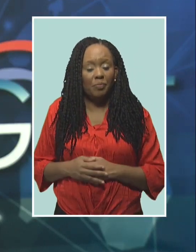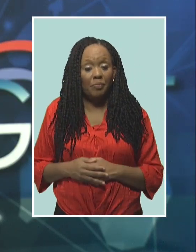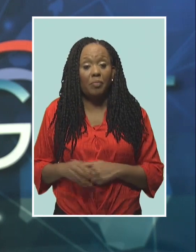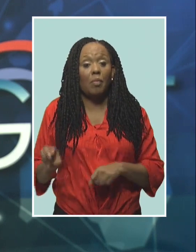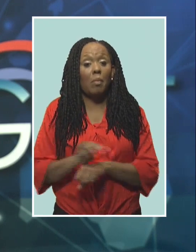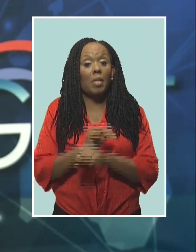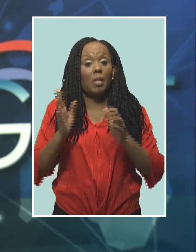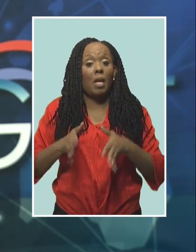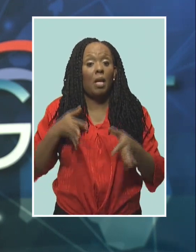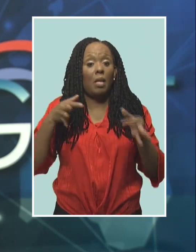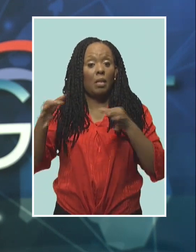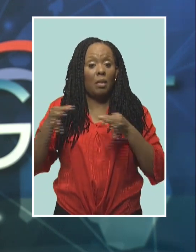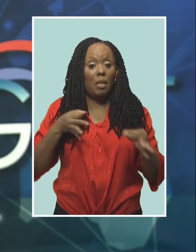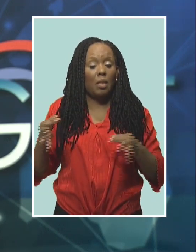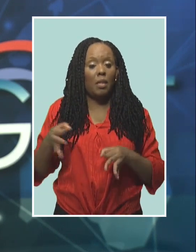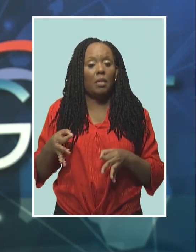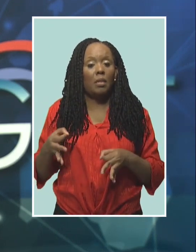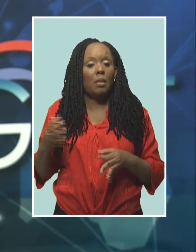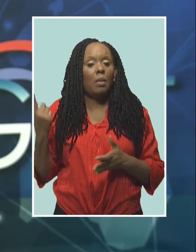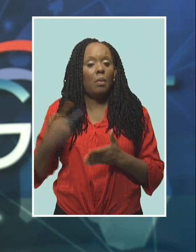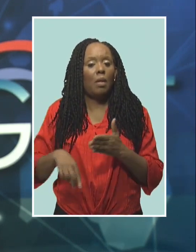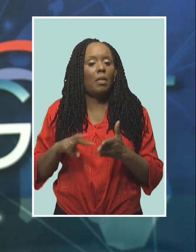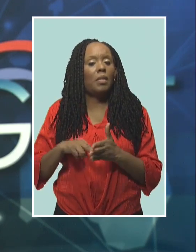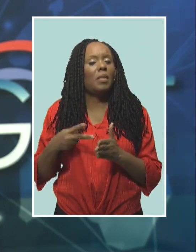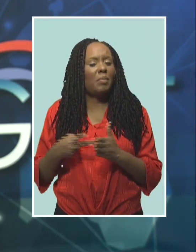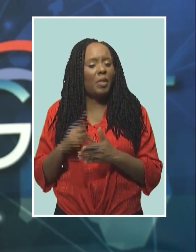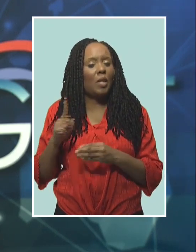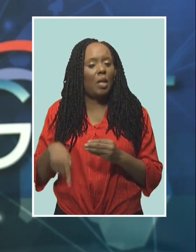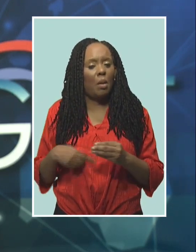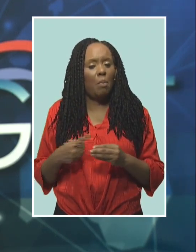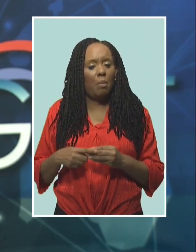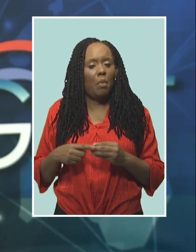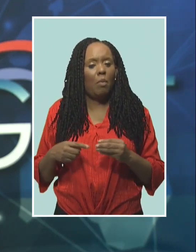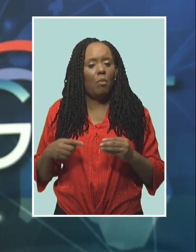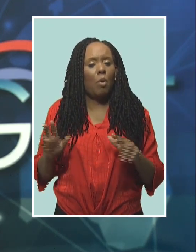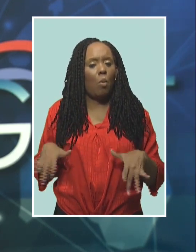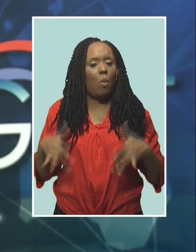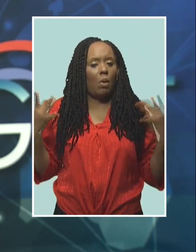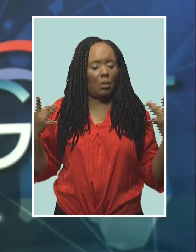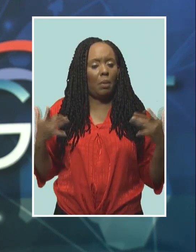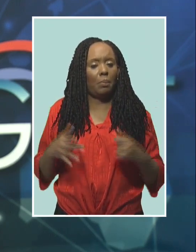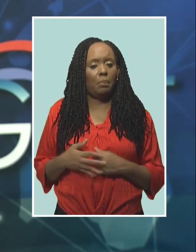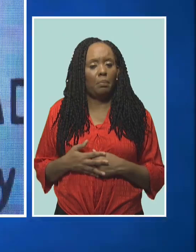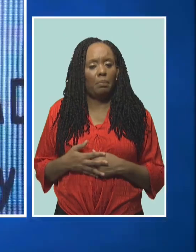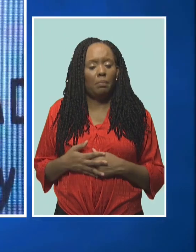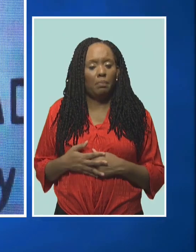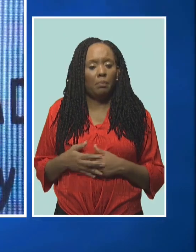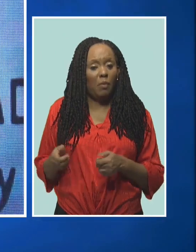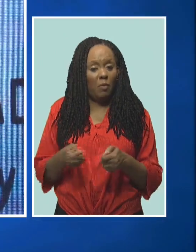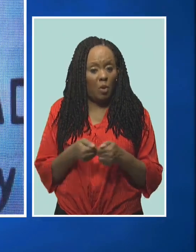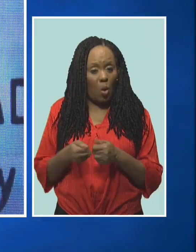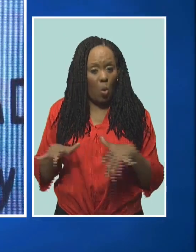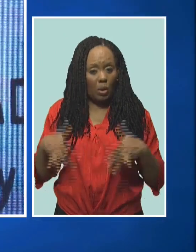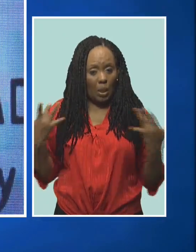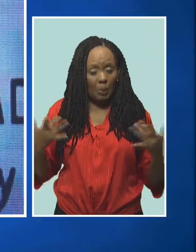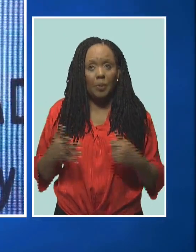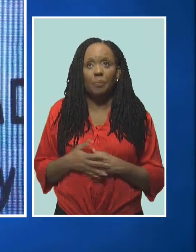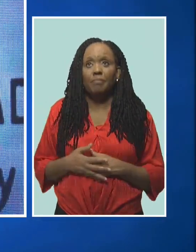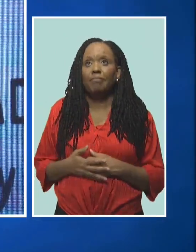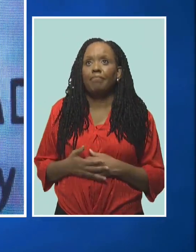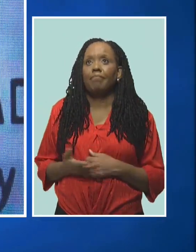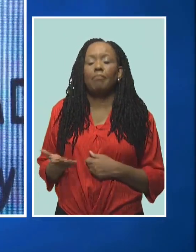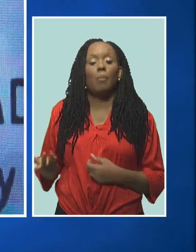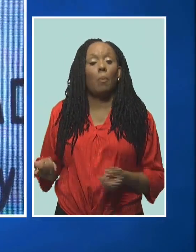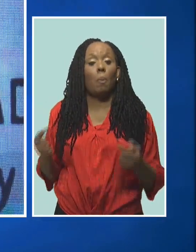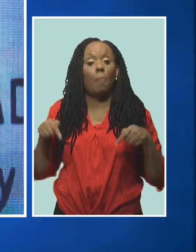Minister Griffith explains what he means by the reference to the popular app WhatsApp. This year, we